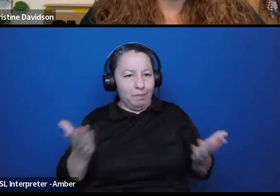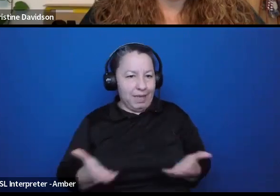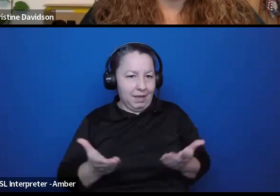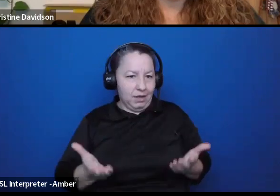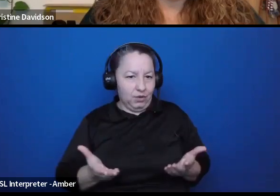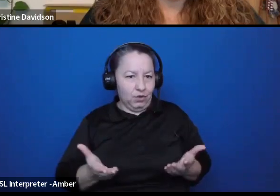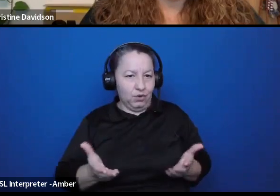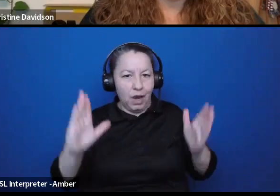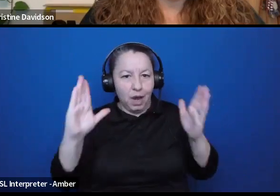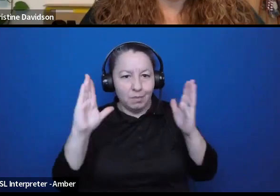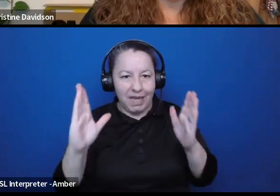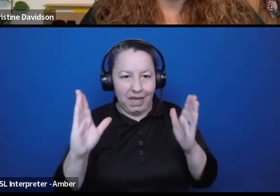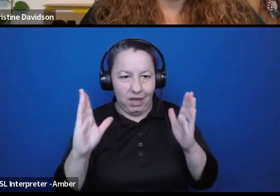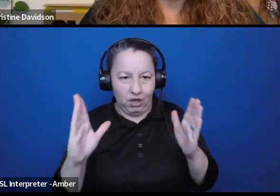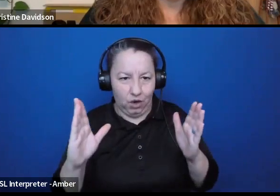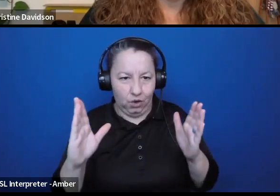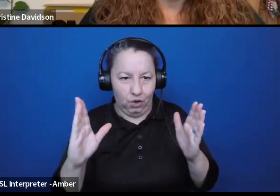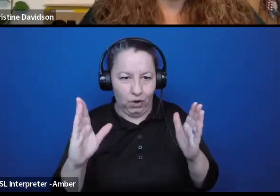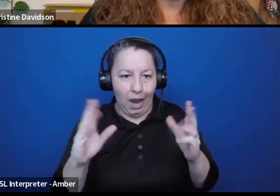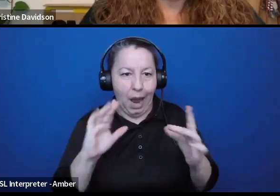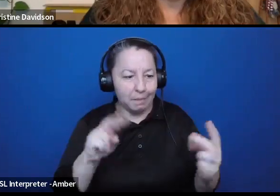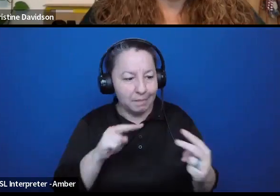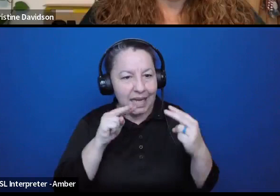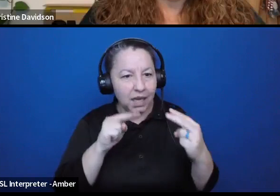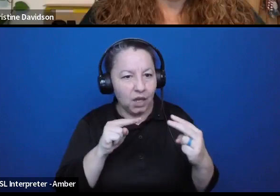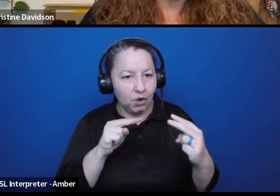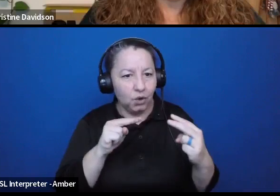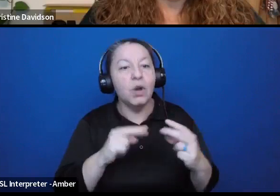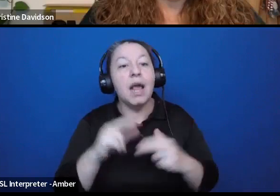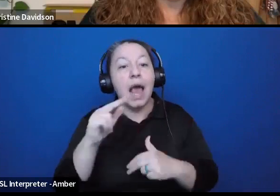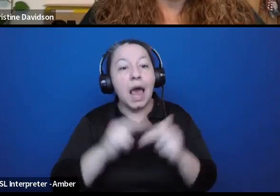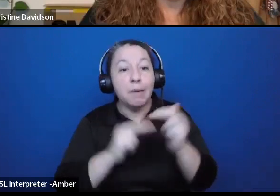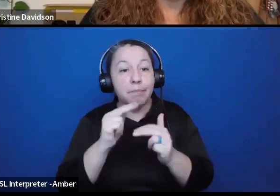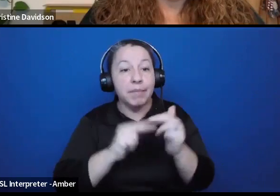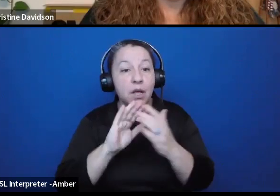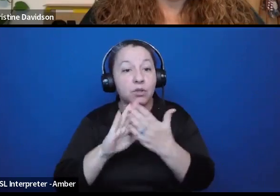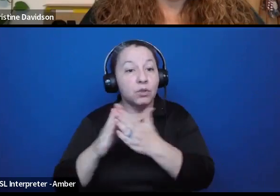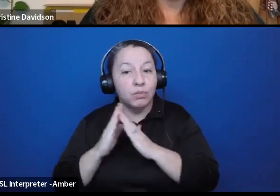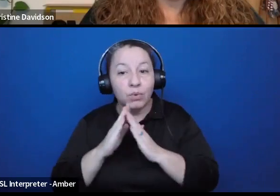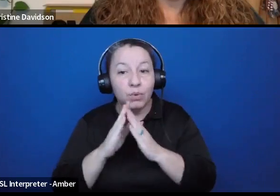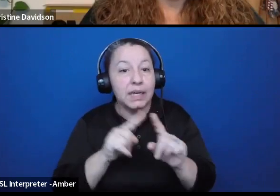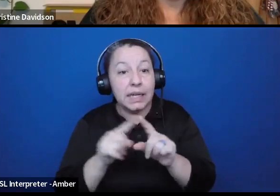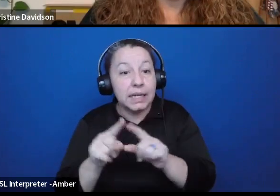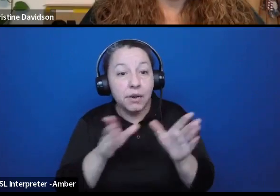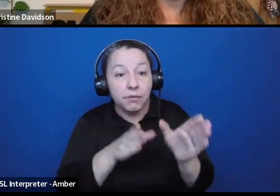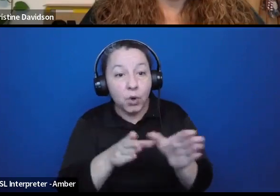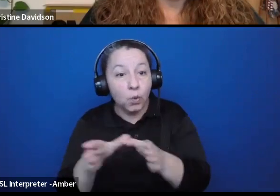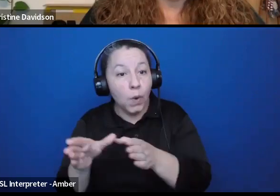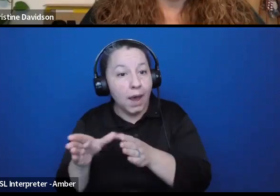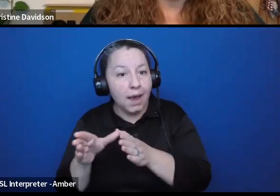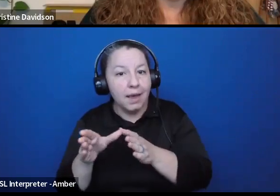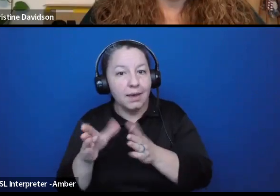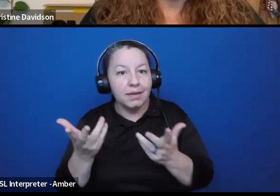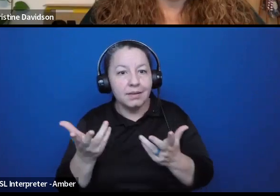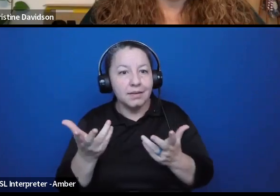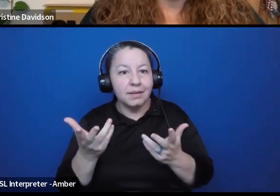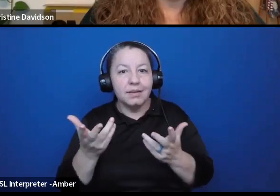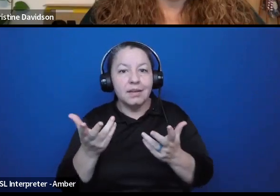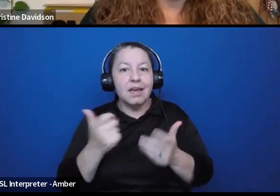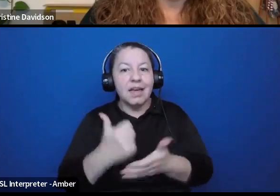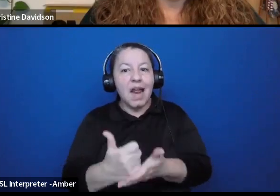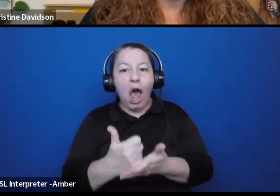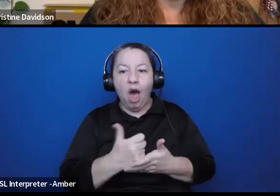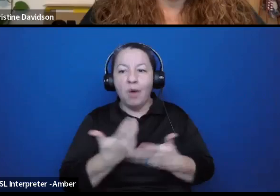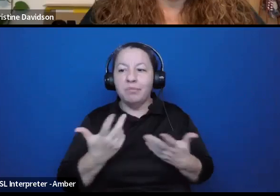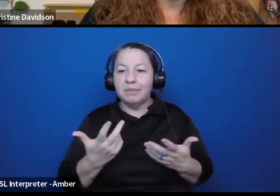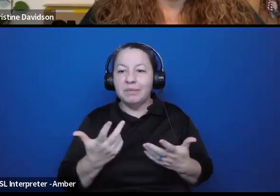And it builds community in a different way, I think. And it makes, it has helped me to feel